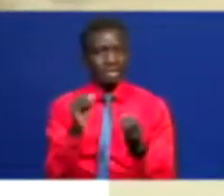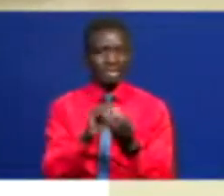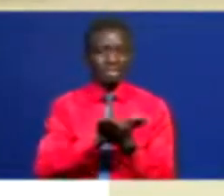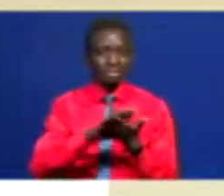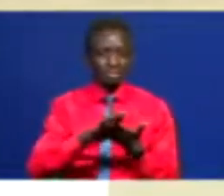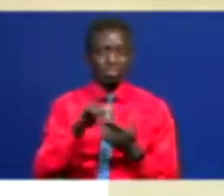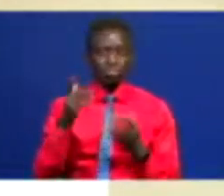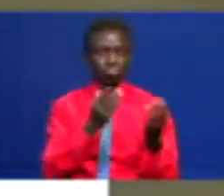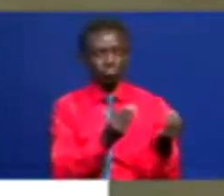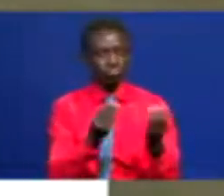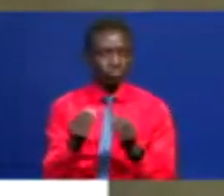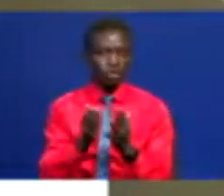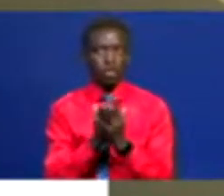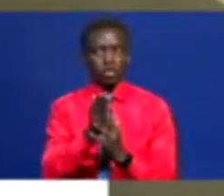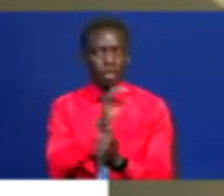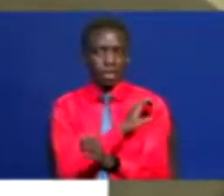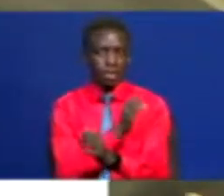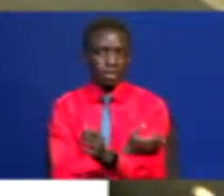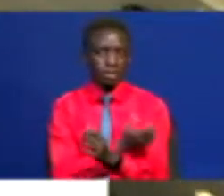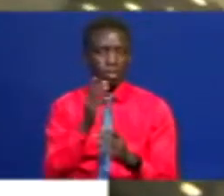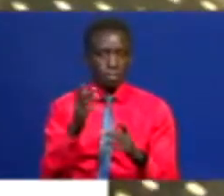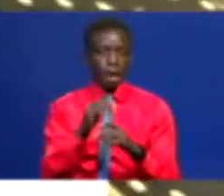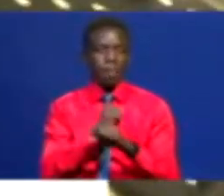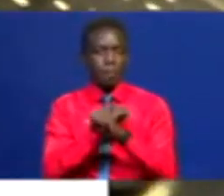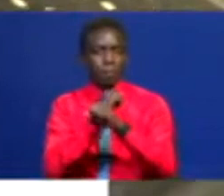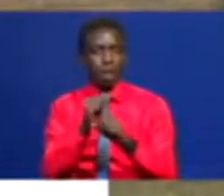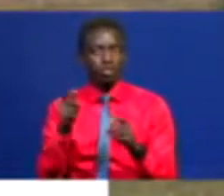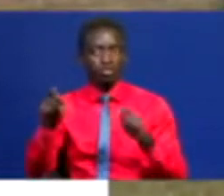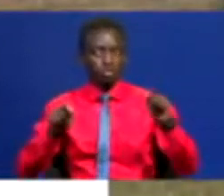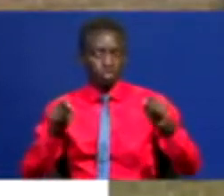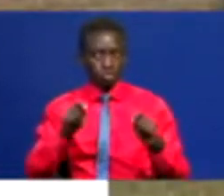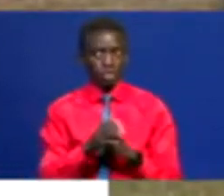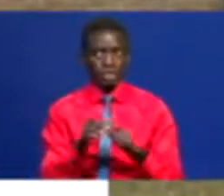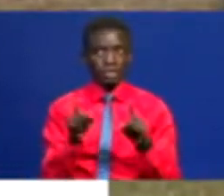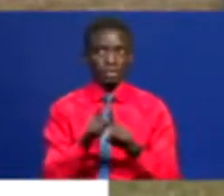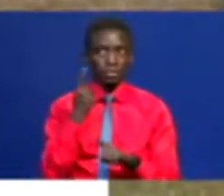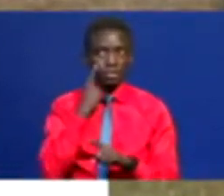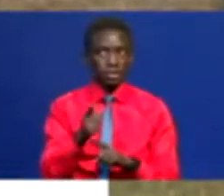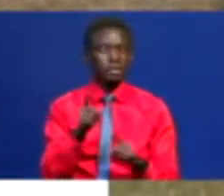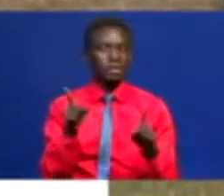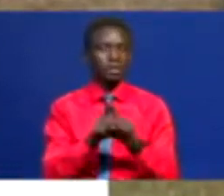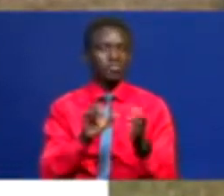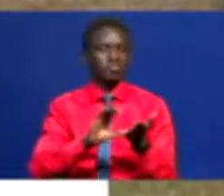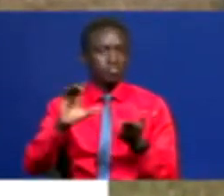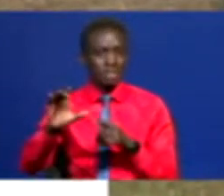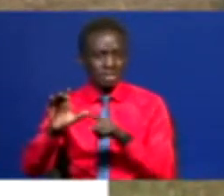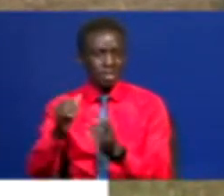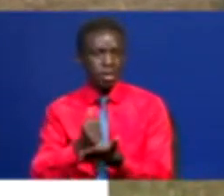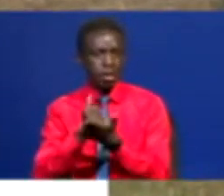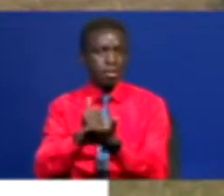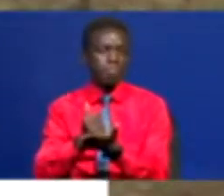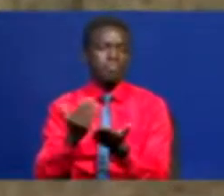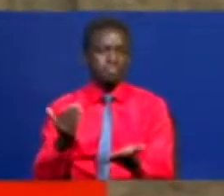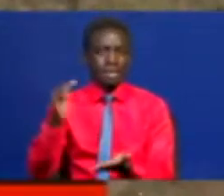lowered energy consumption. KAA Acting Managing Director Henry Ogoye said accreditation of Level 2 reduction is a